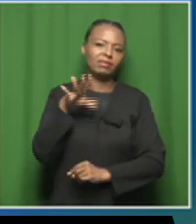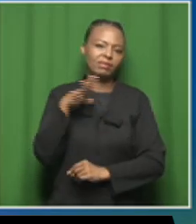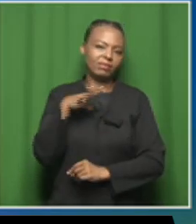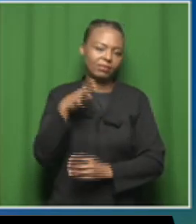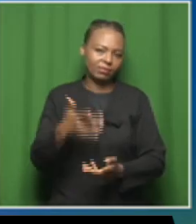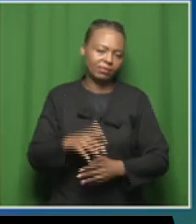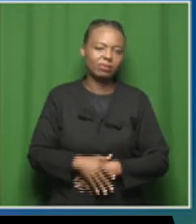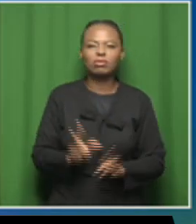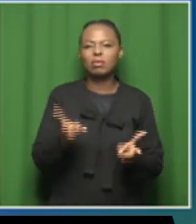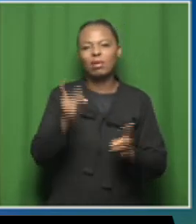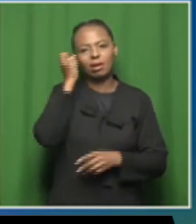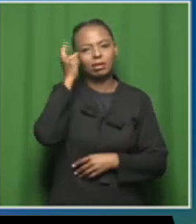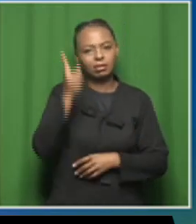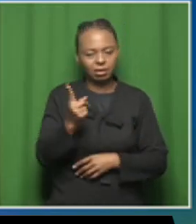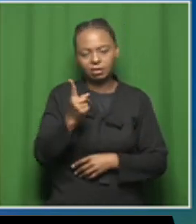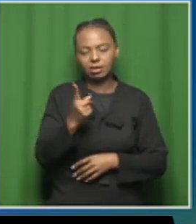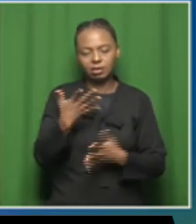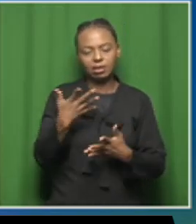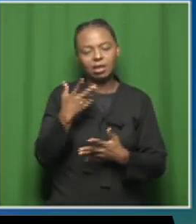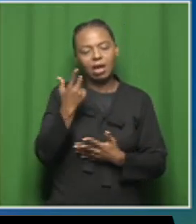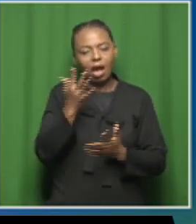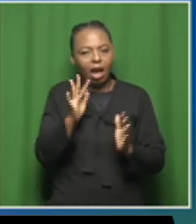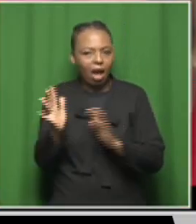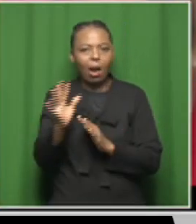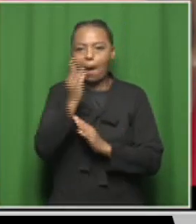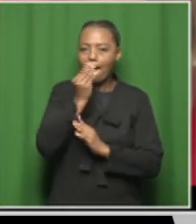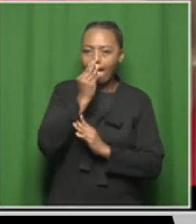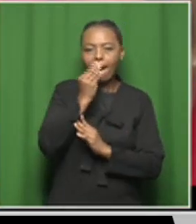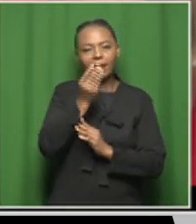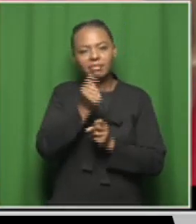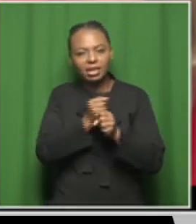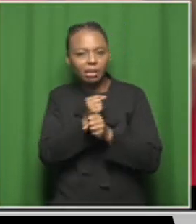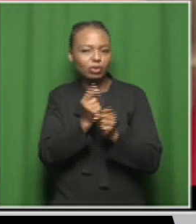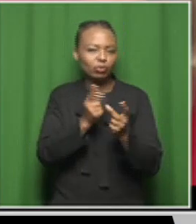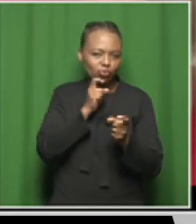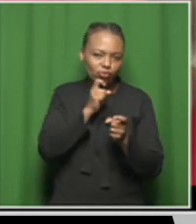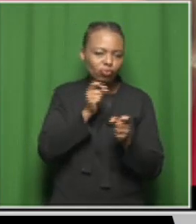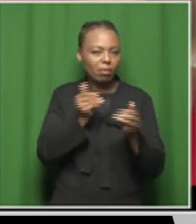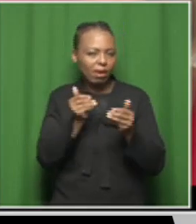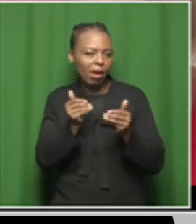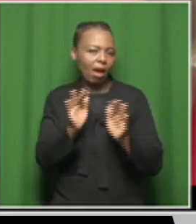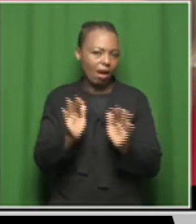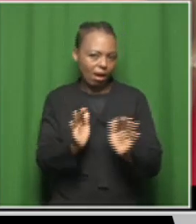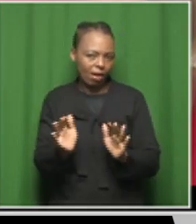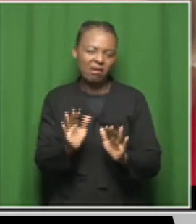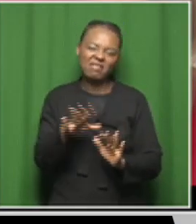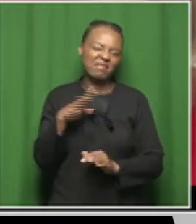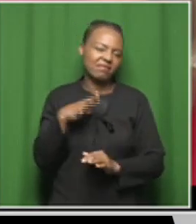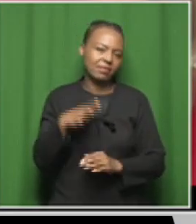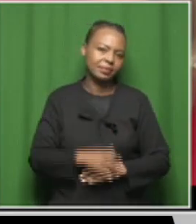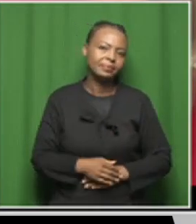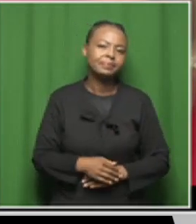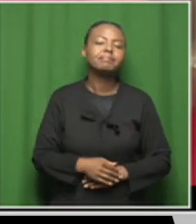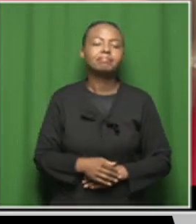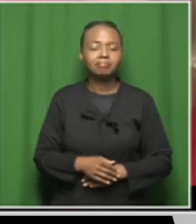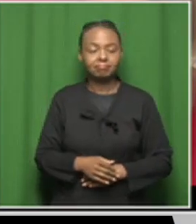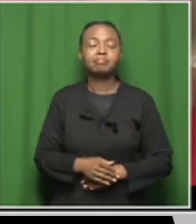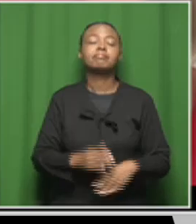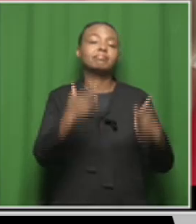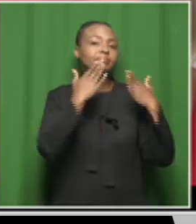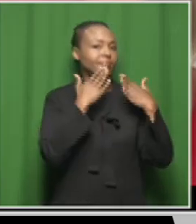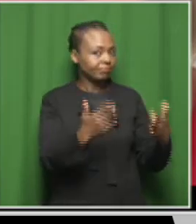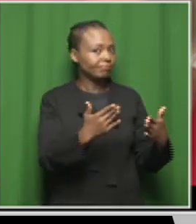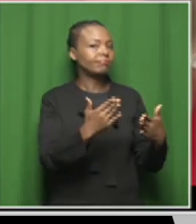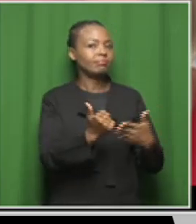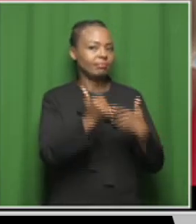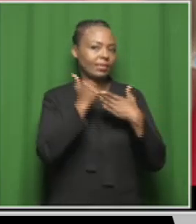infections, and we'll be good. Well, thank you so much to both of you this morning, just, helping us understand what